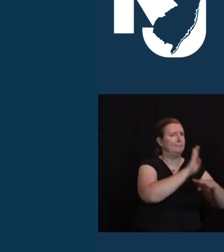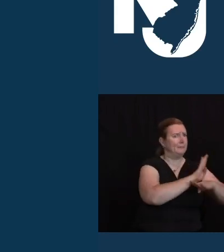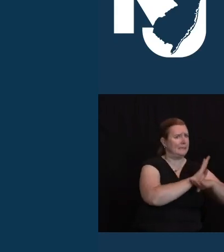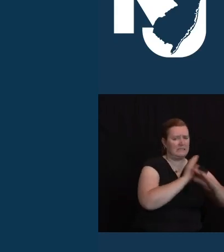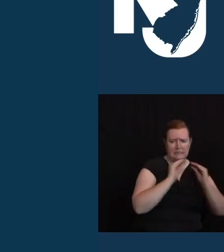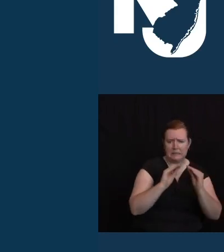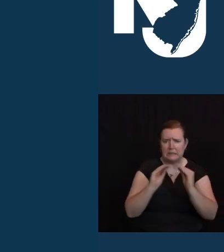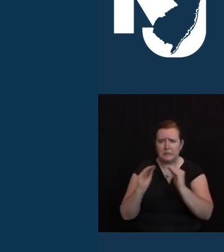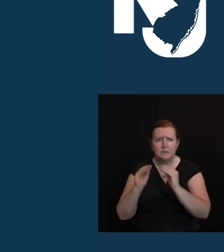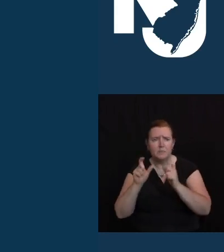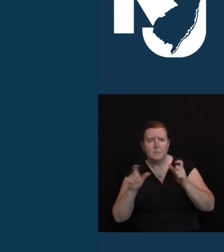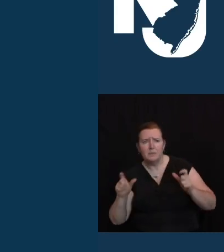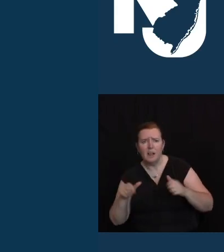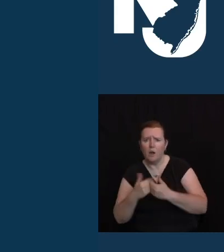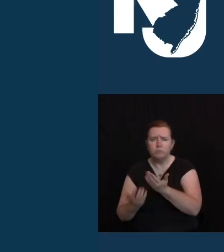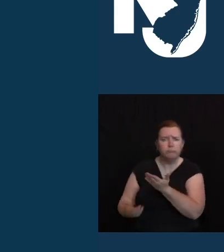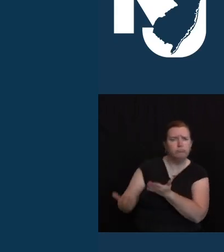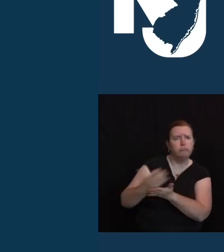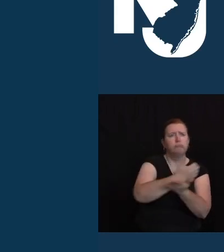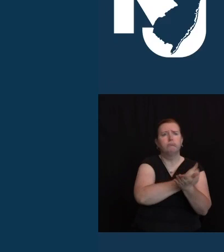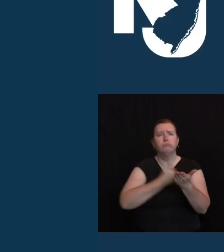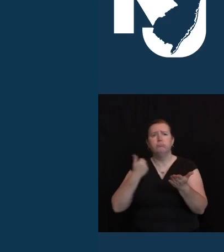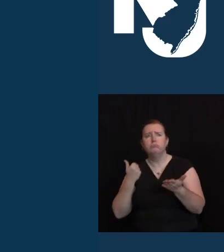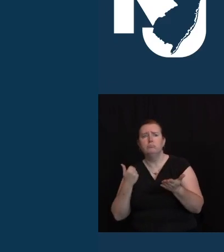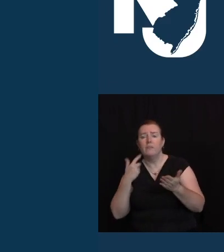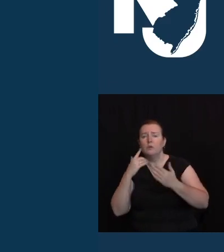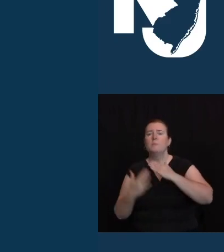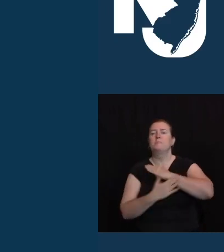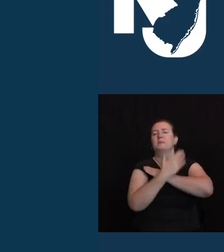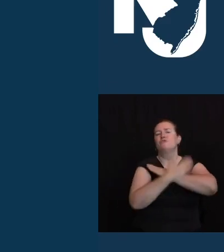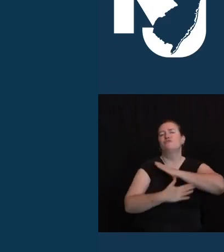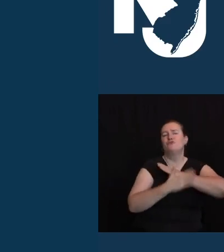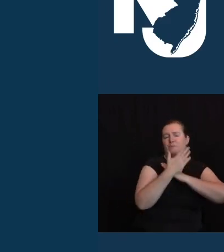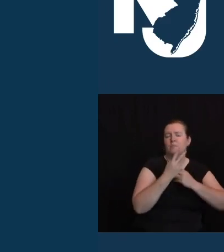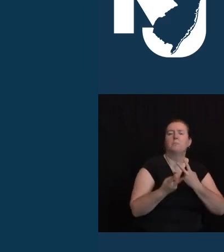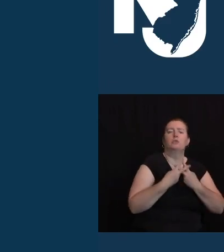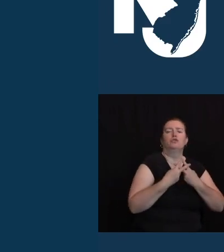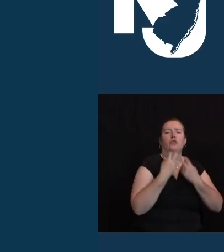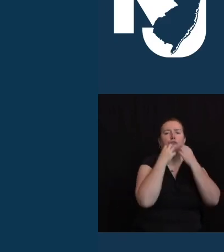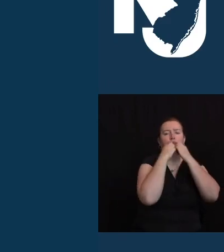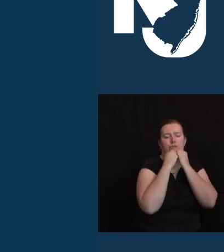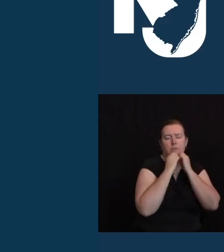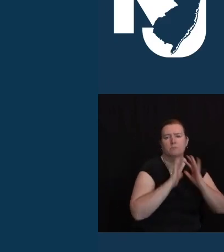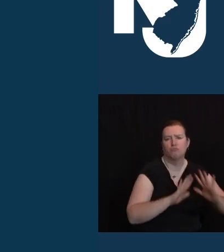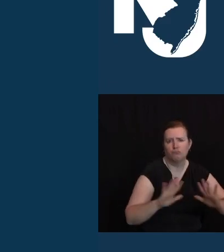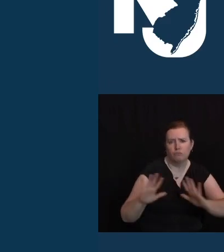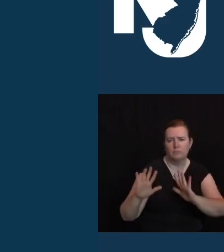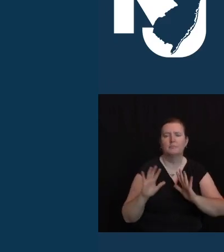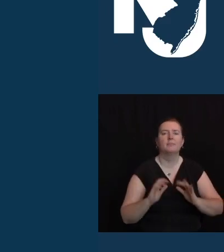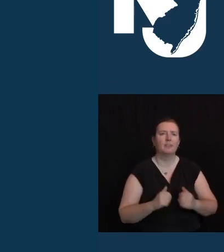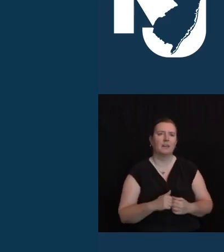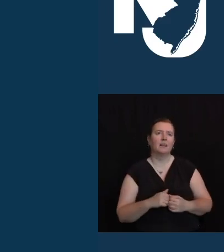money for shore preservation, a nod to the time that Ryan, and